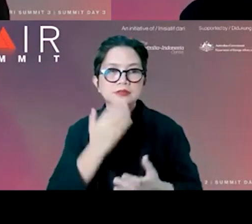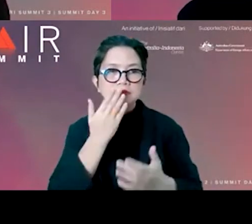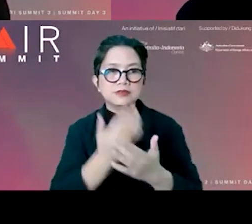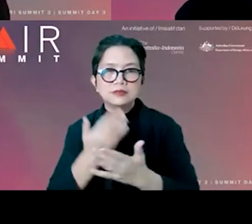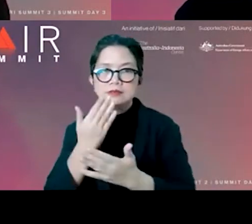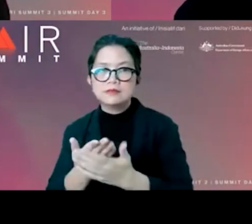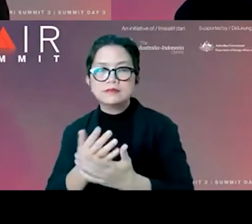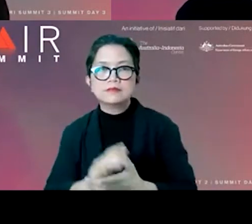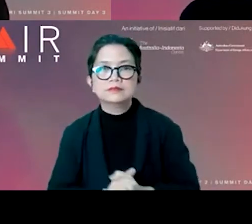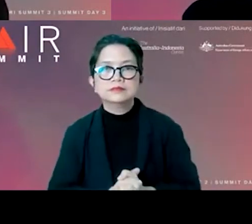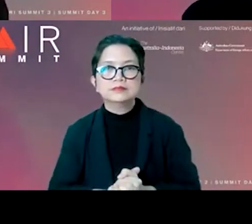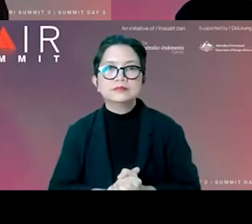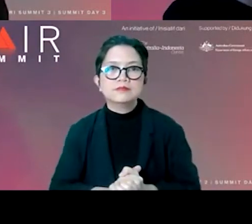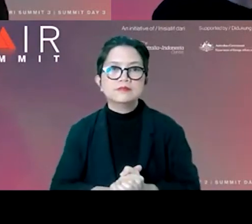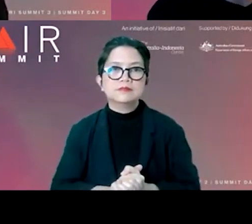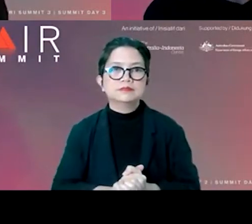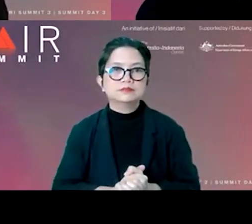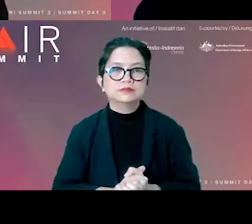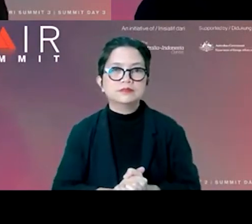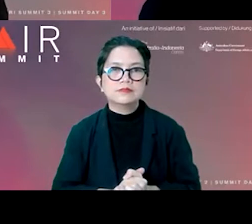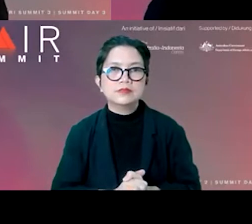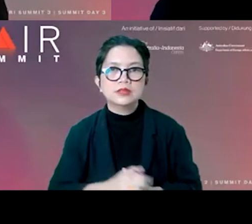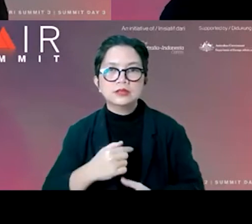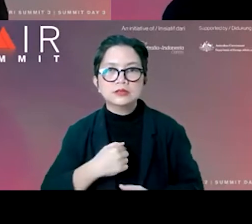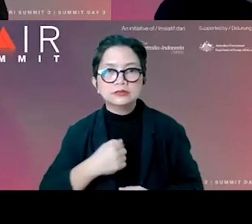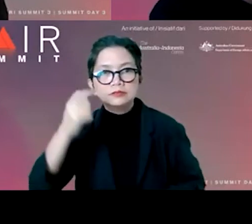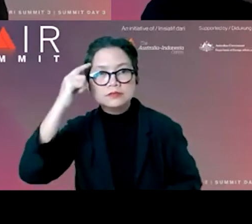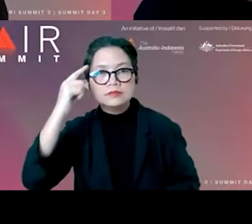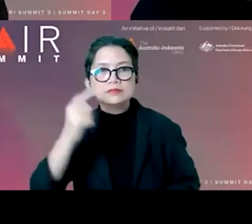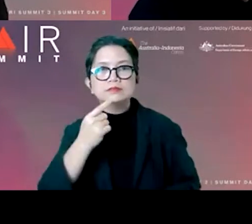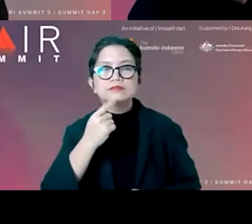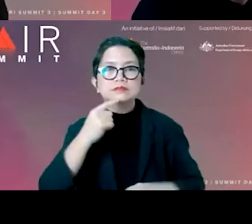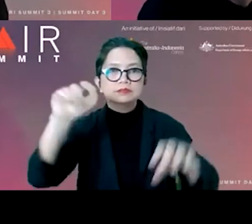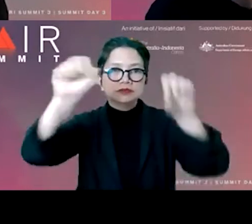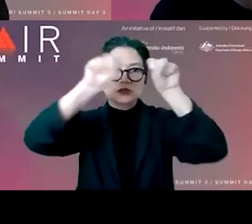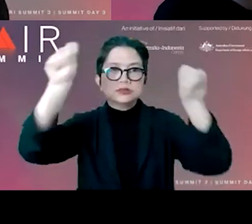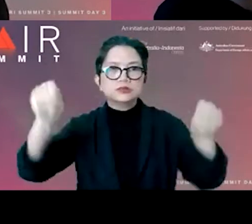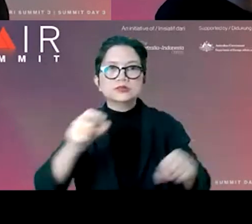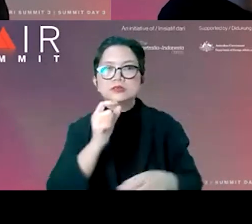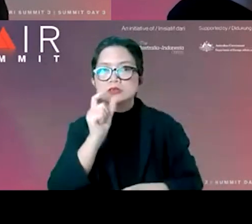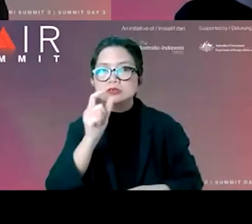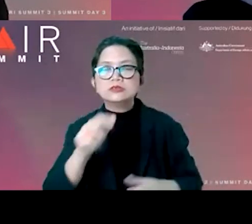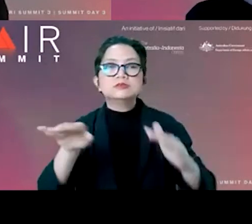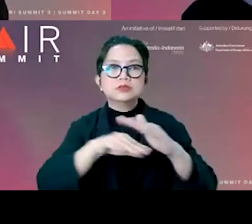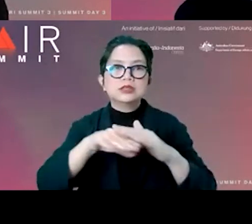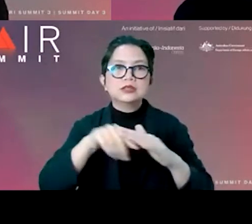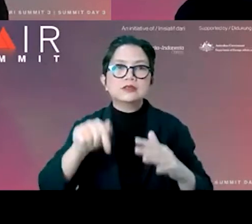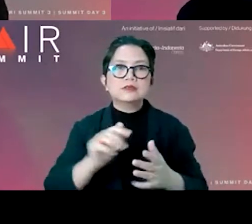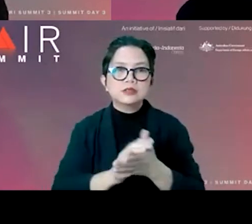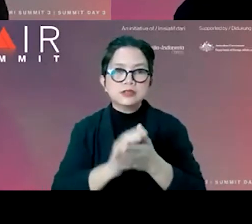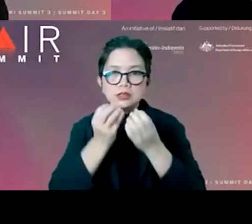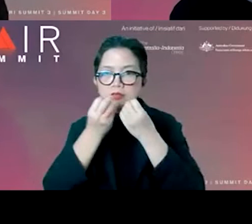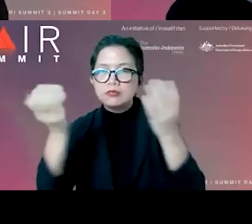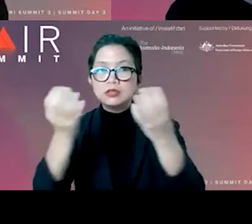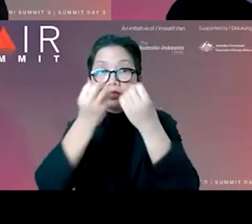think around the modelling informing decisions, the previous question. So to me, it's 3 words: information, transparency, and trust. And I